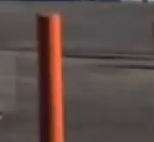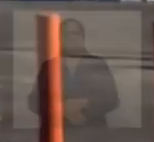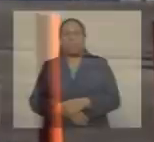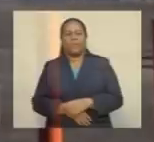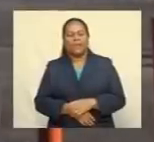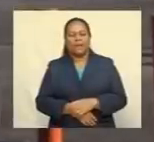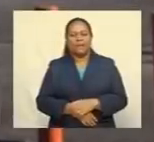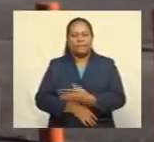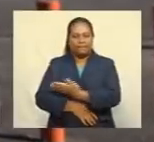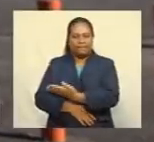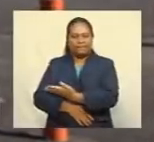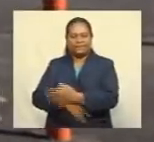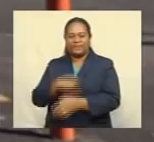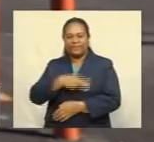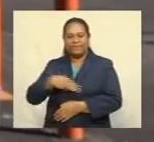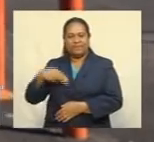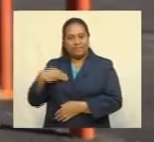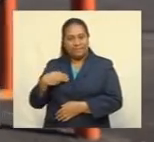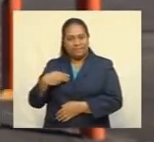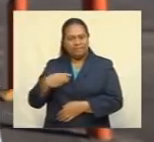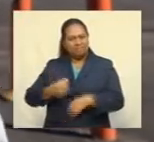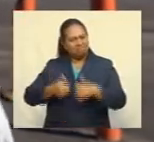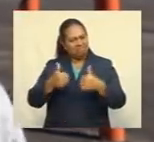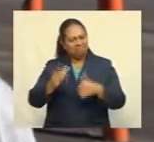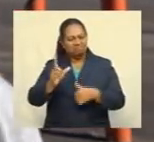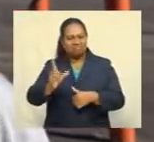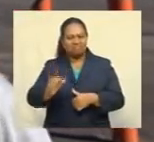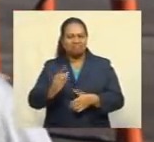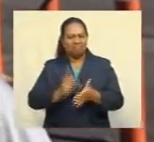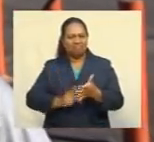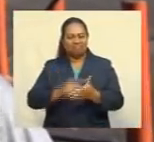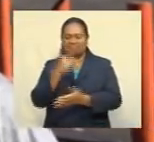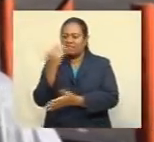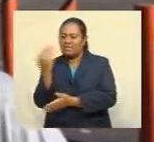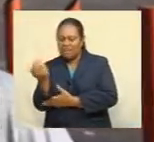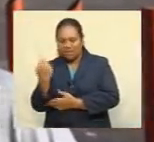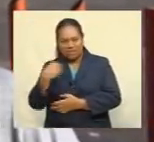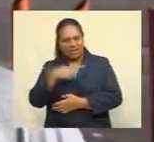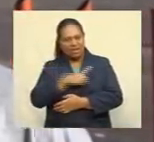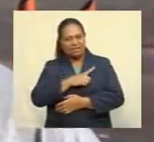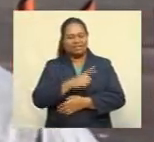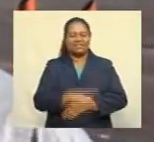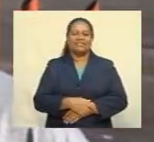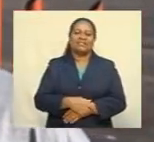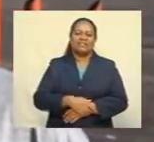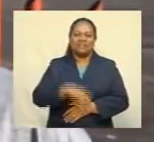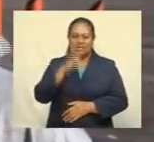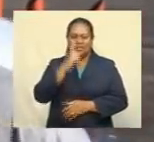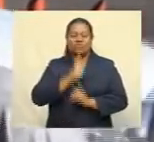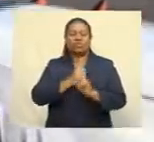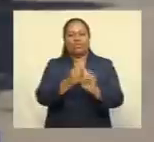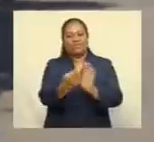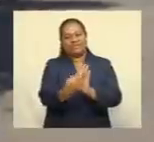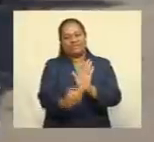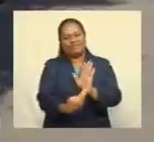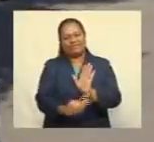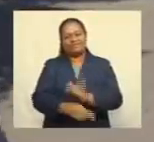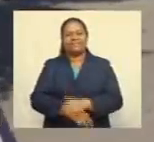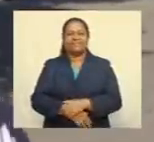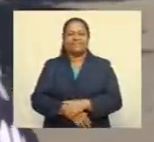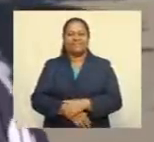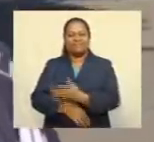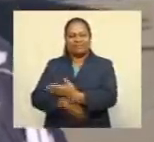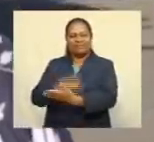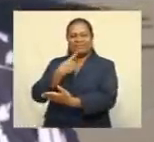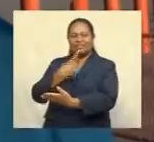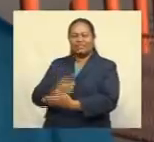I think the ministry has done its part and it's up to us, the public, to follow instructions now. Well, I think they've